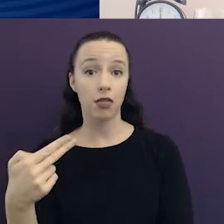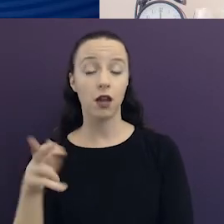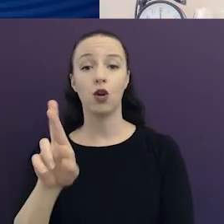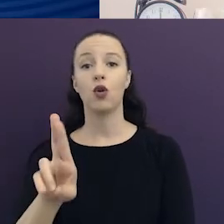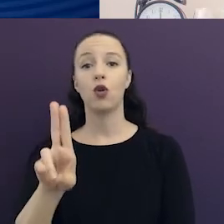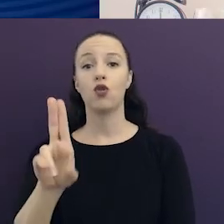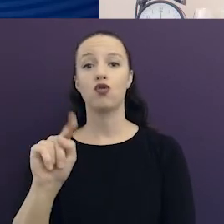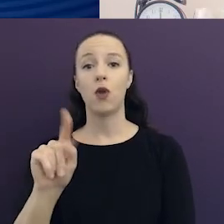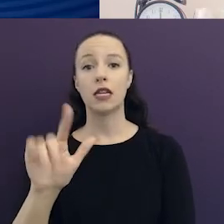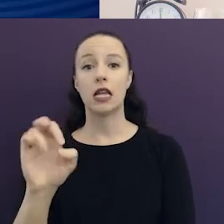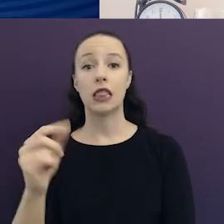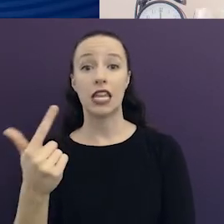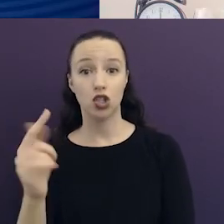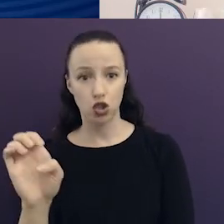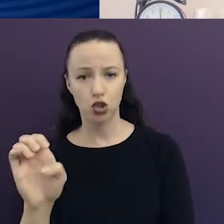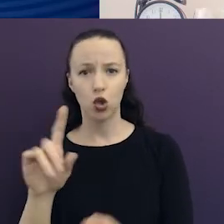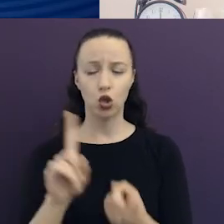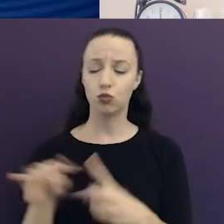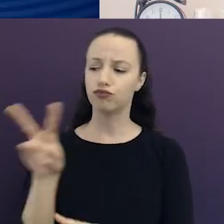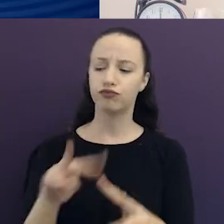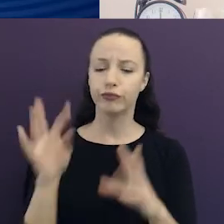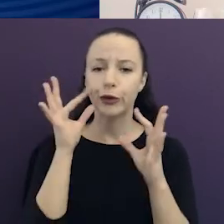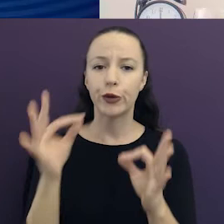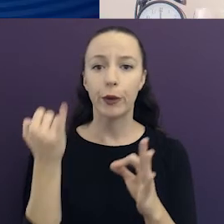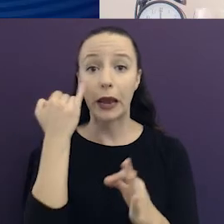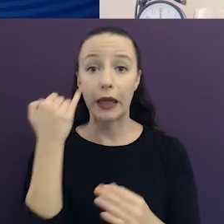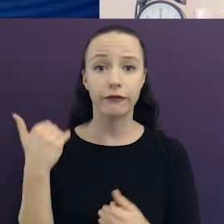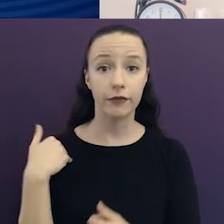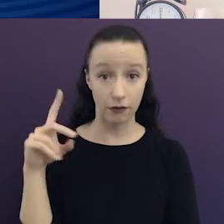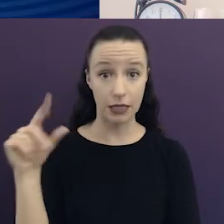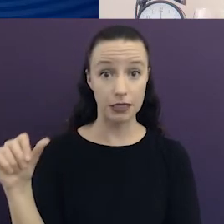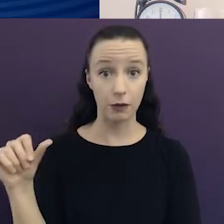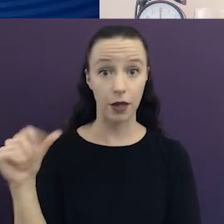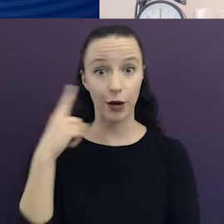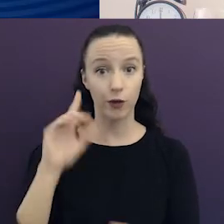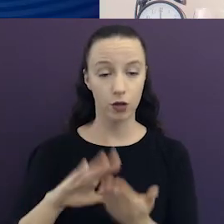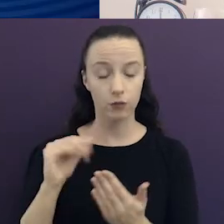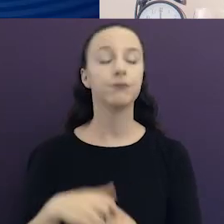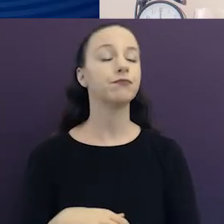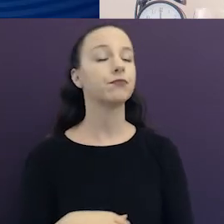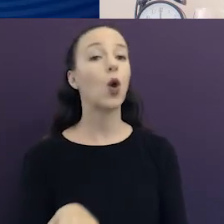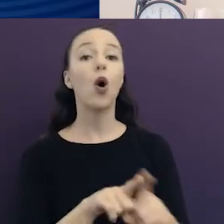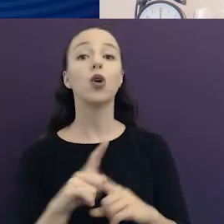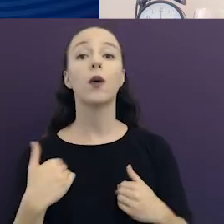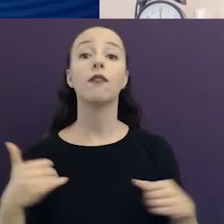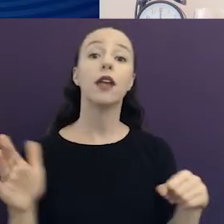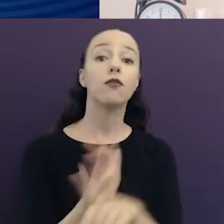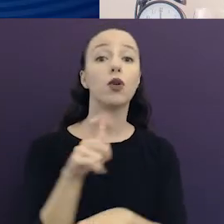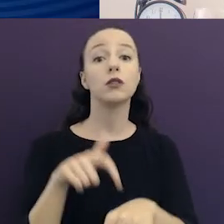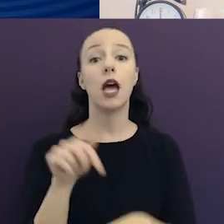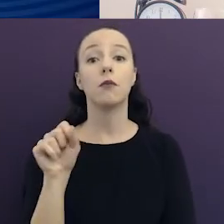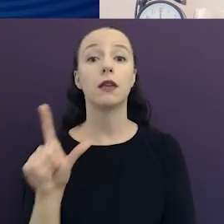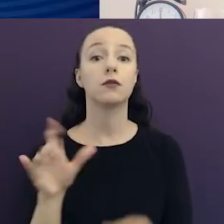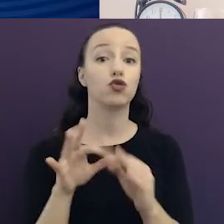assess them to see if they qualify to be tested for a learning disability. We also have a full-time Asl interpreter